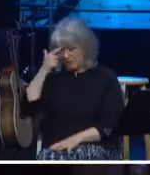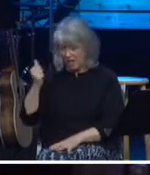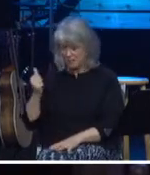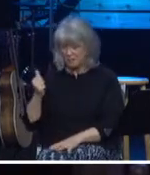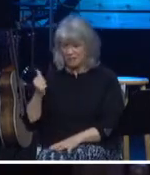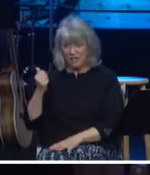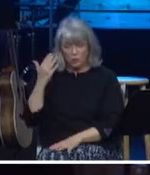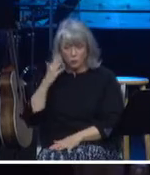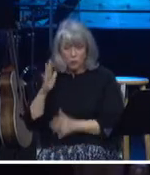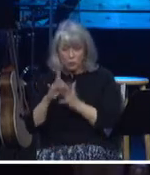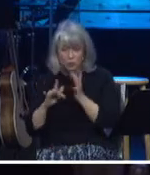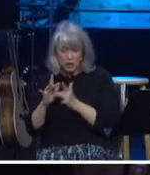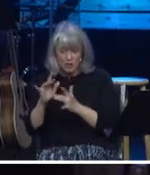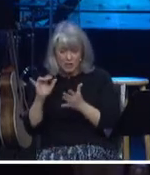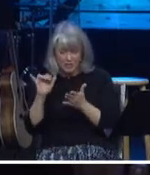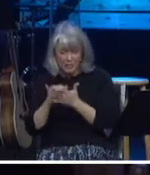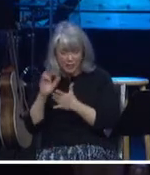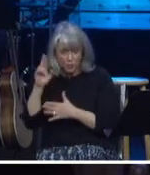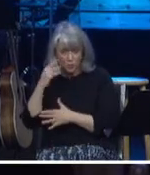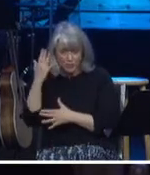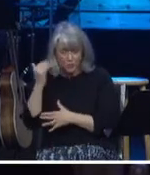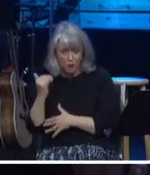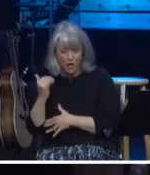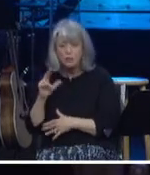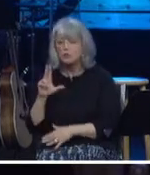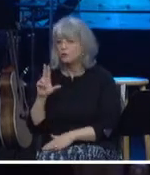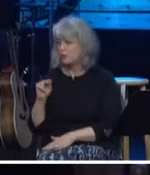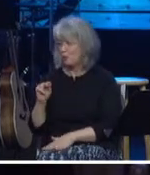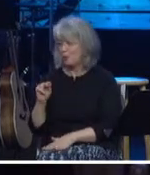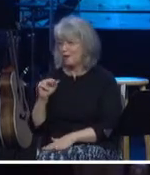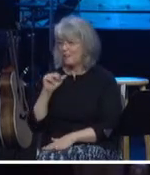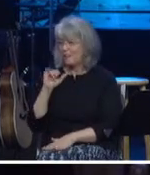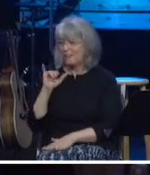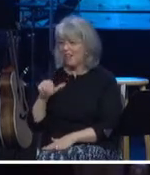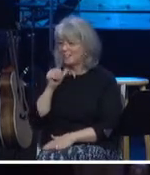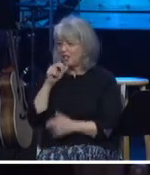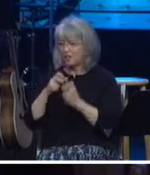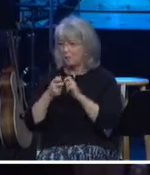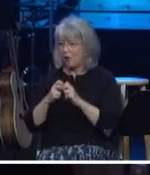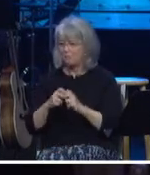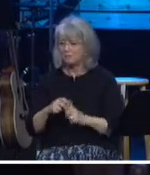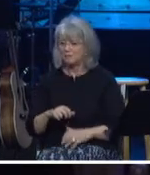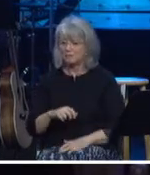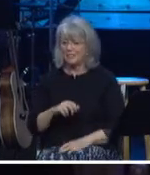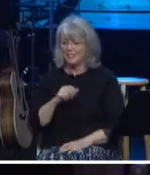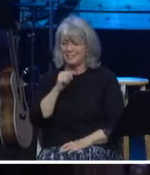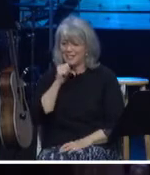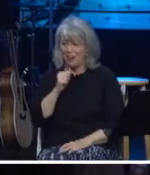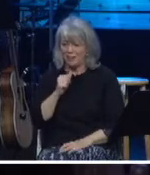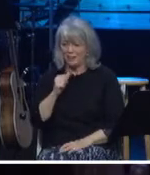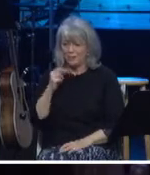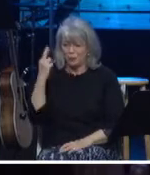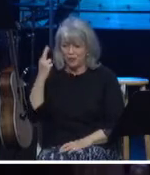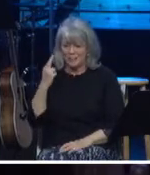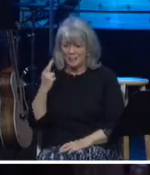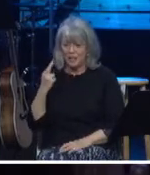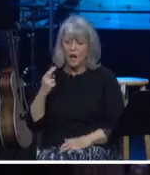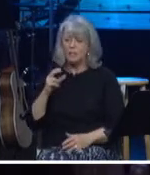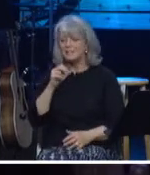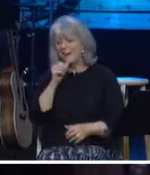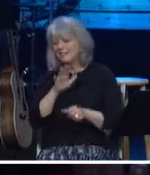about Jesus. That's not the problem. It's not because there's not enough evidence